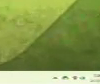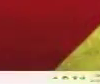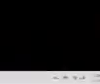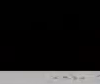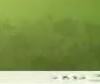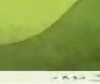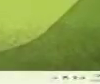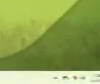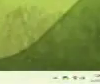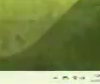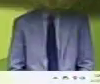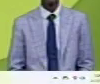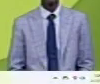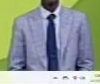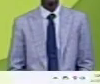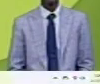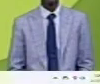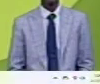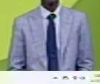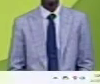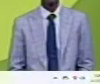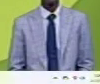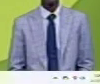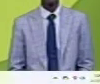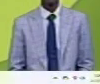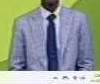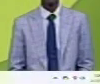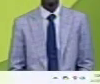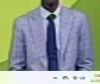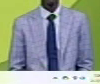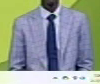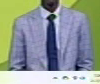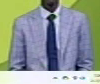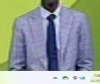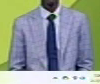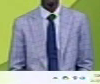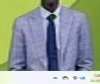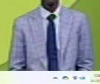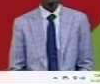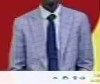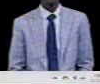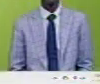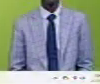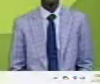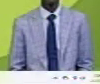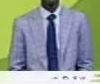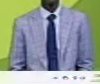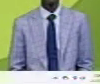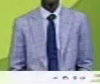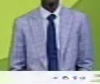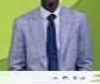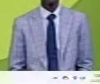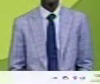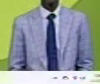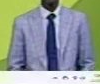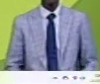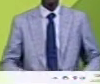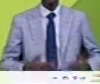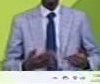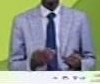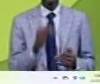Just come to the stage quickly and let's have your presentation. You have a very limited time,